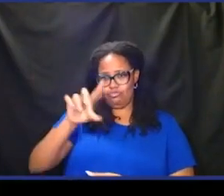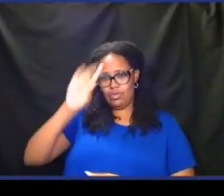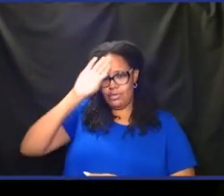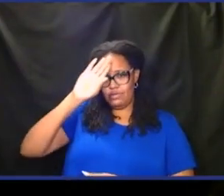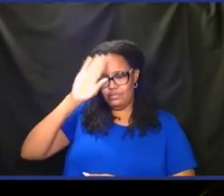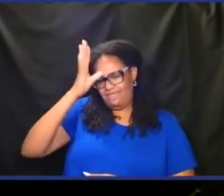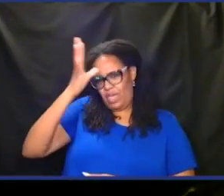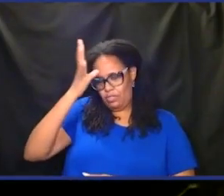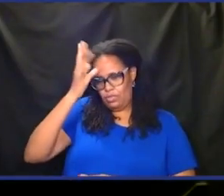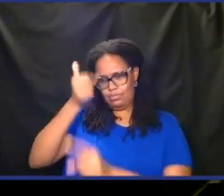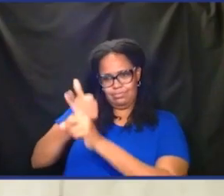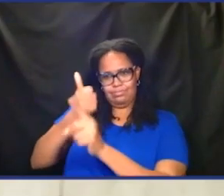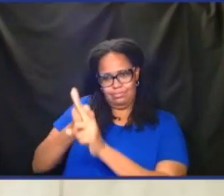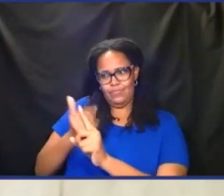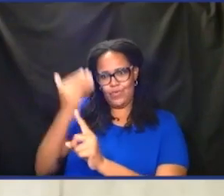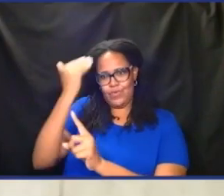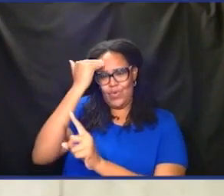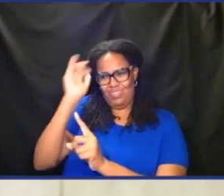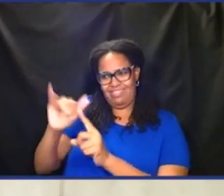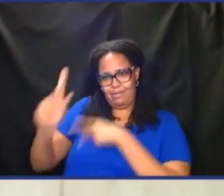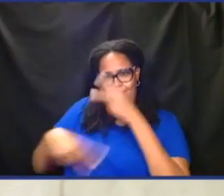support.